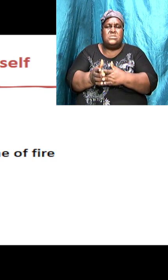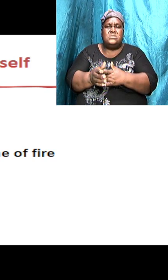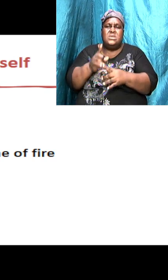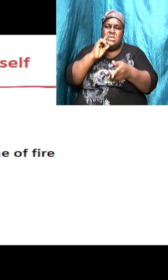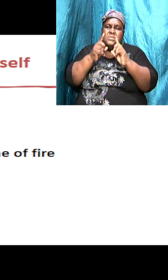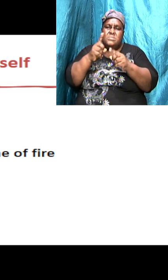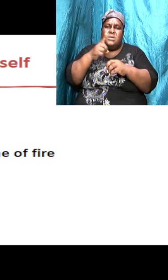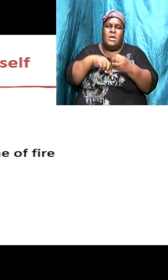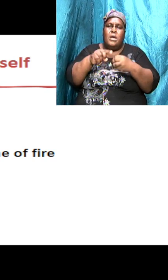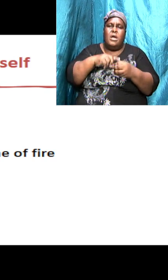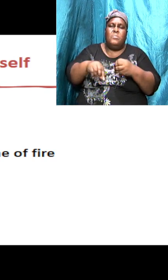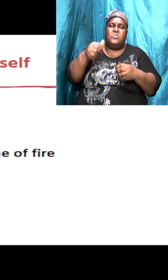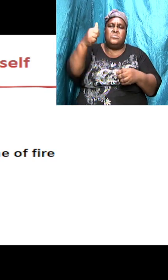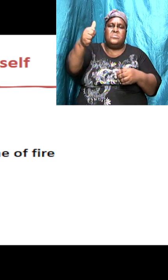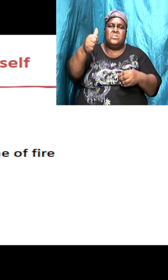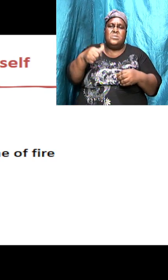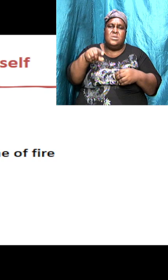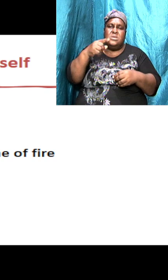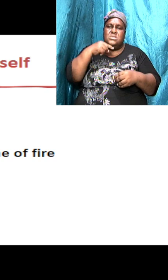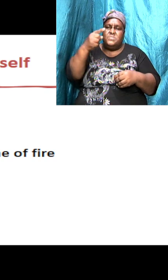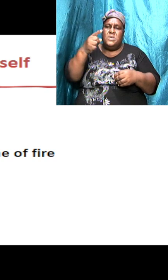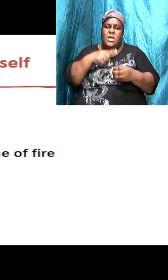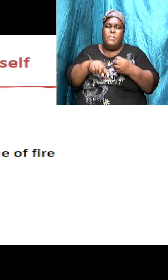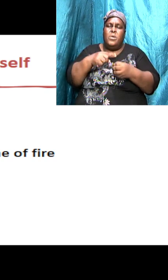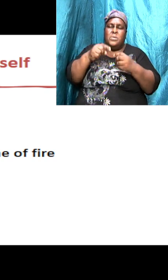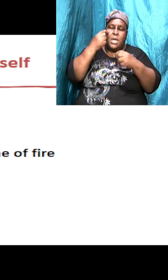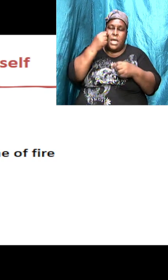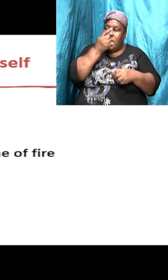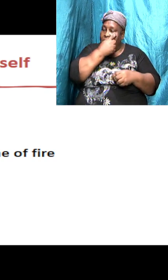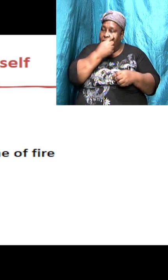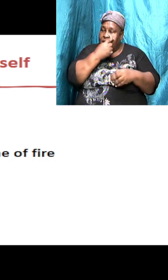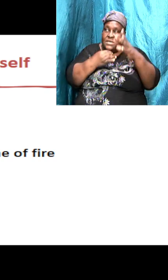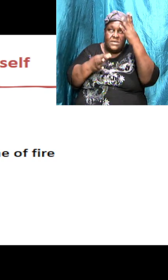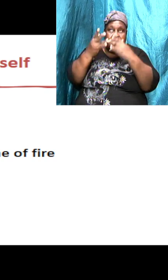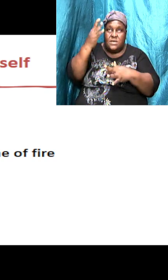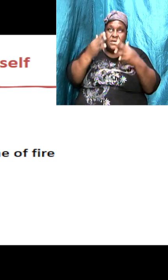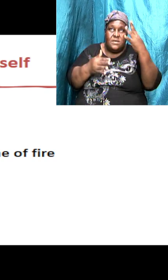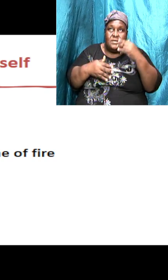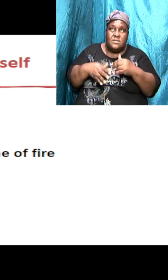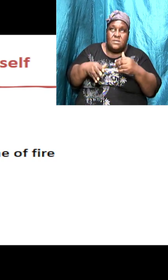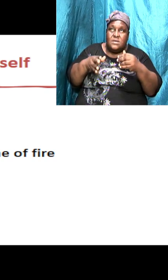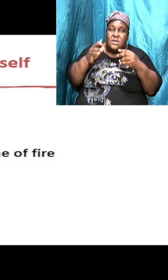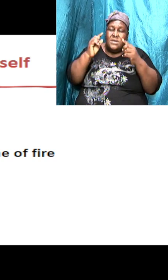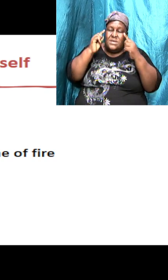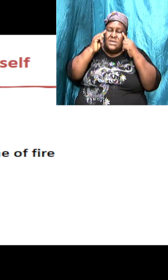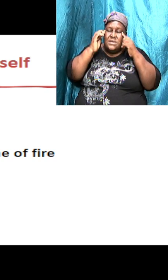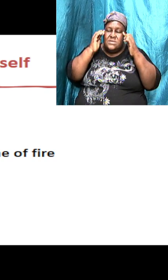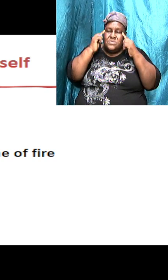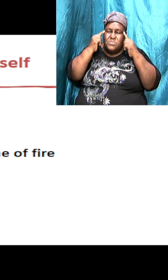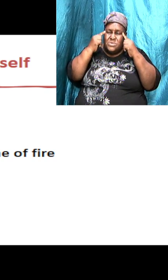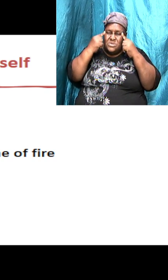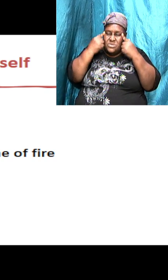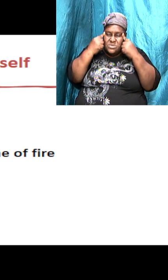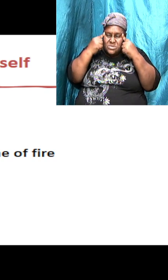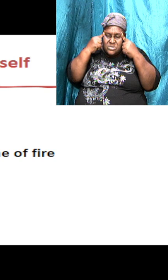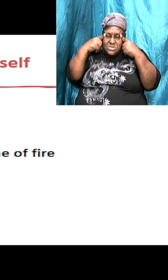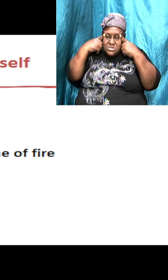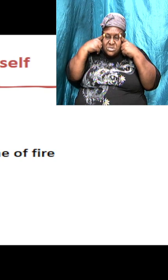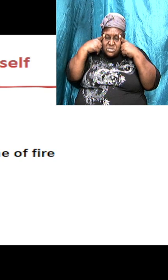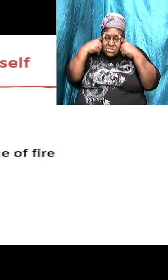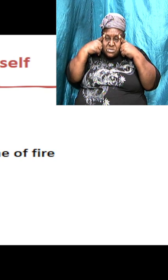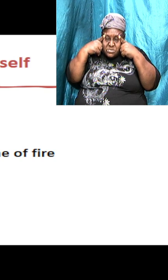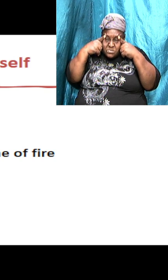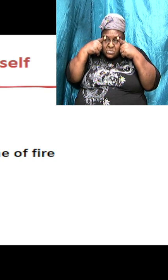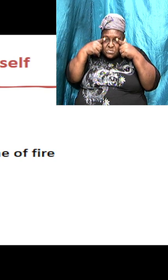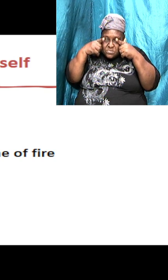about his eyes being like flames of fire, it is talking about his penetrating look, his penetrating